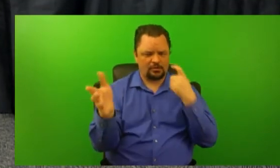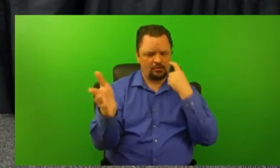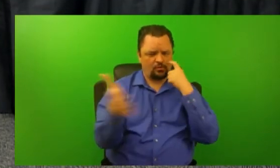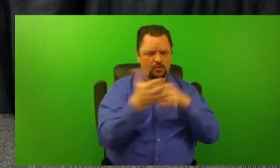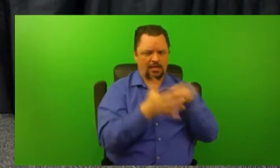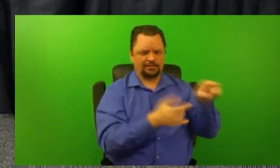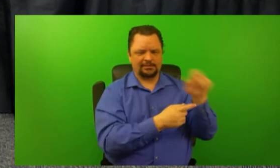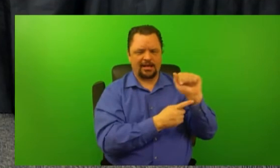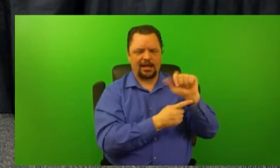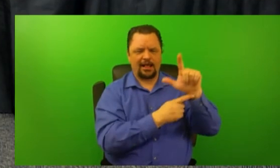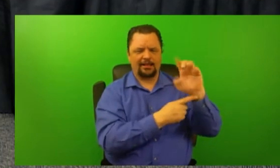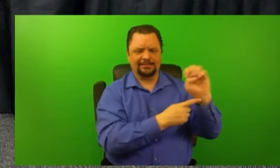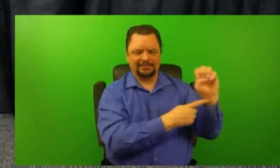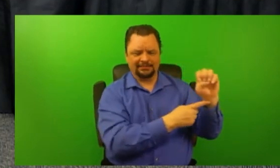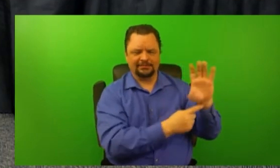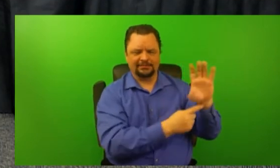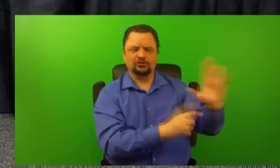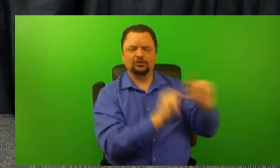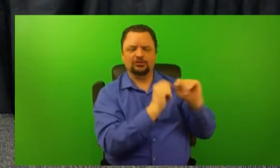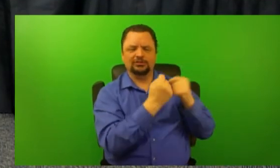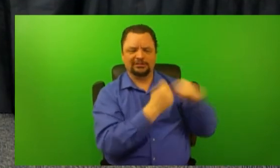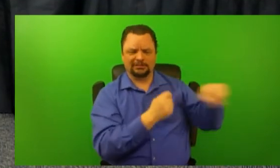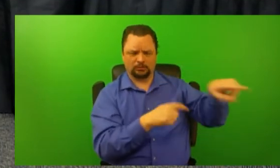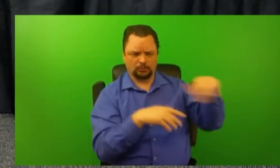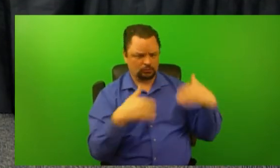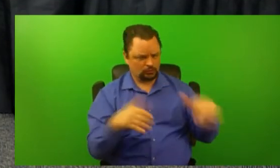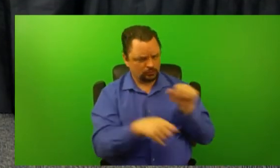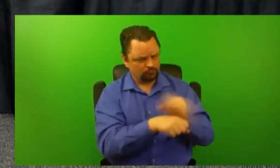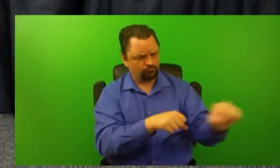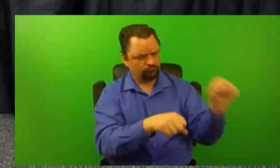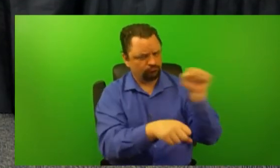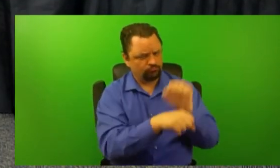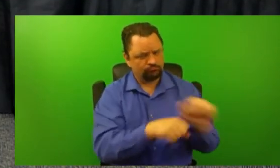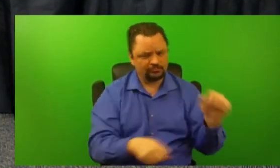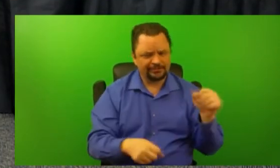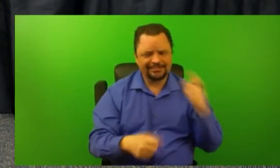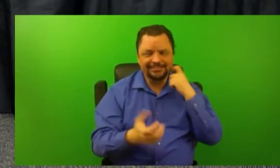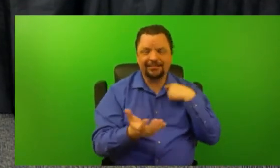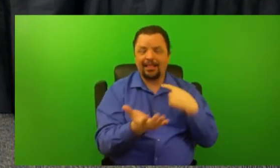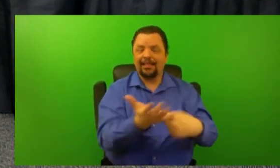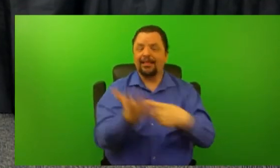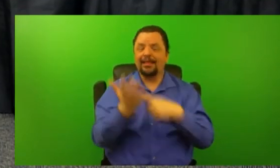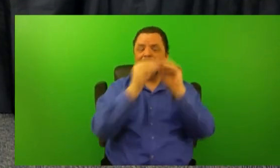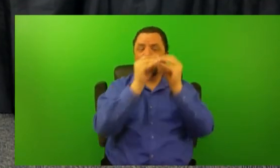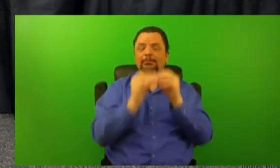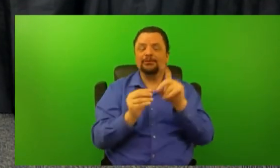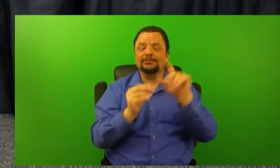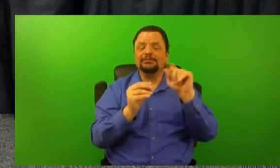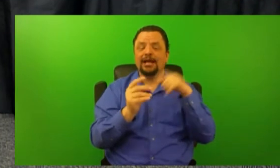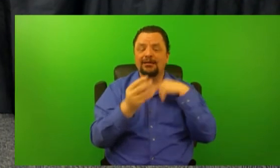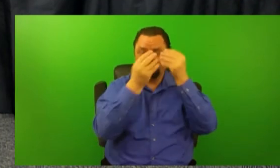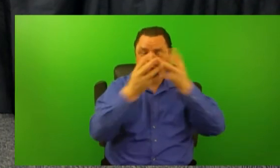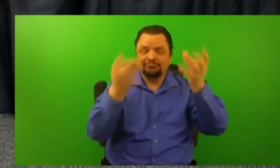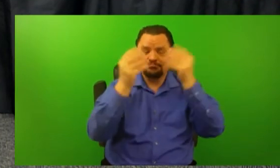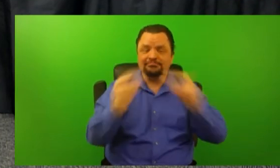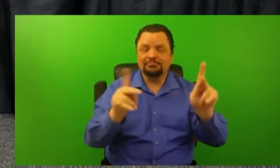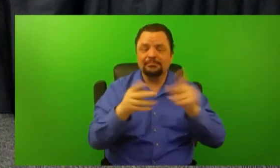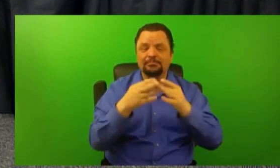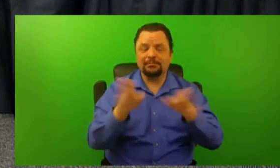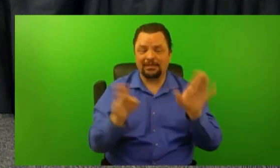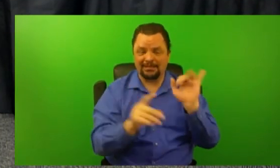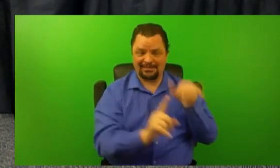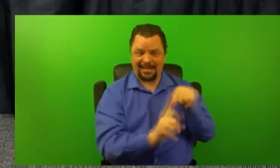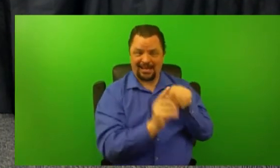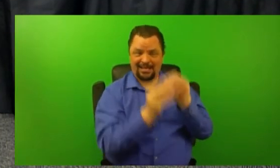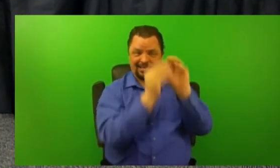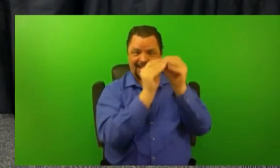a fair amount of time discussing the data that we display publicly, and it is because of the hard work of our communicable disease